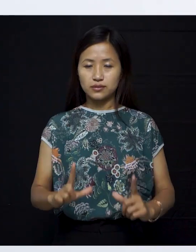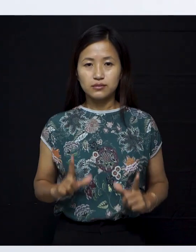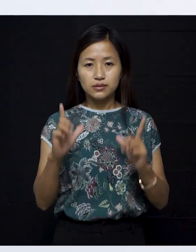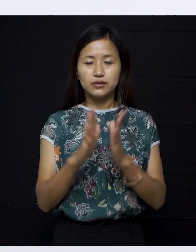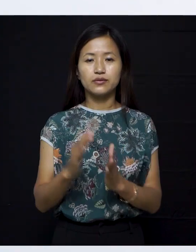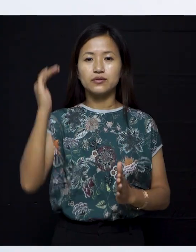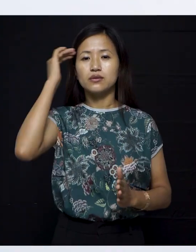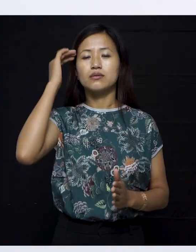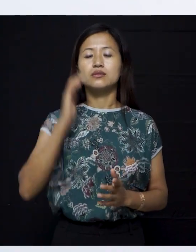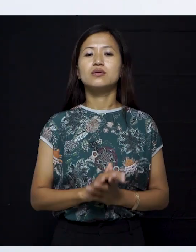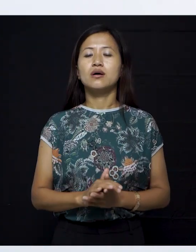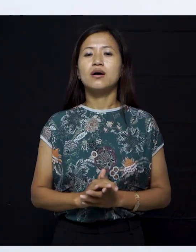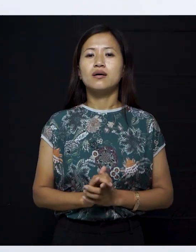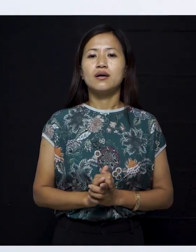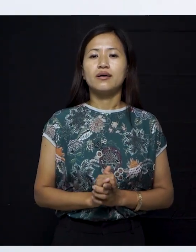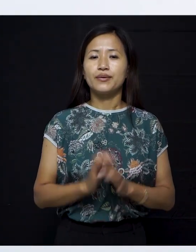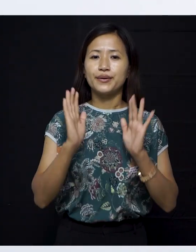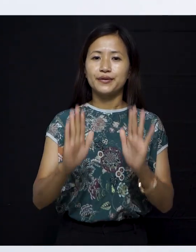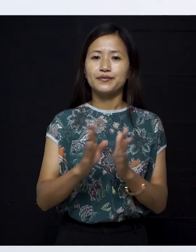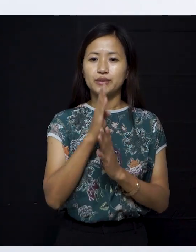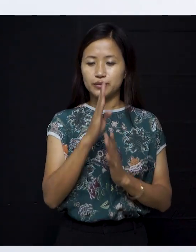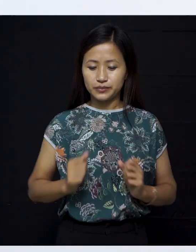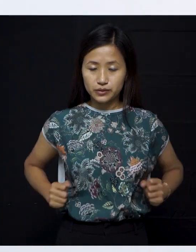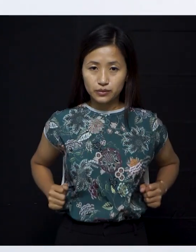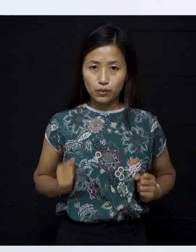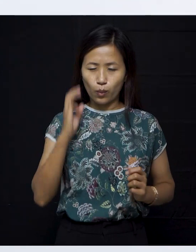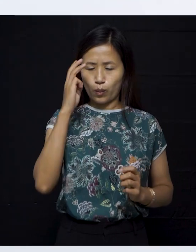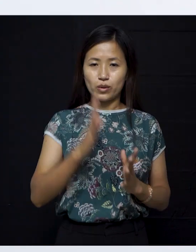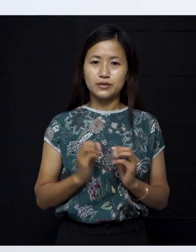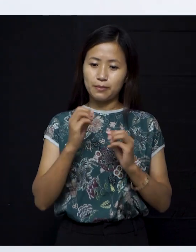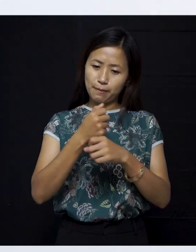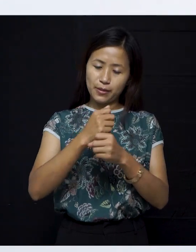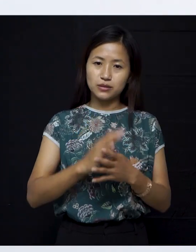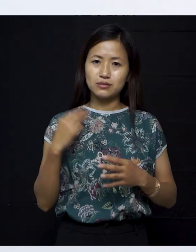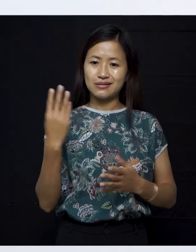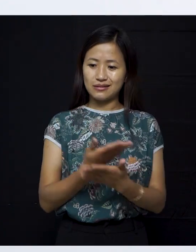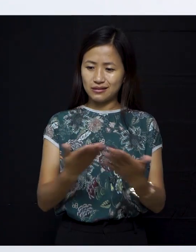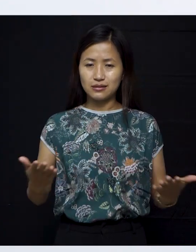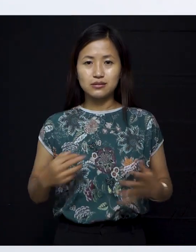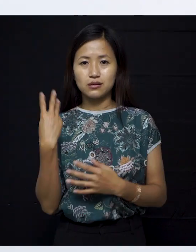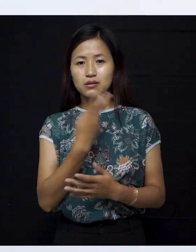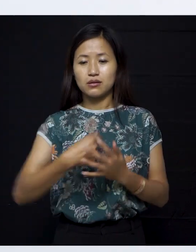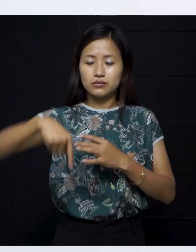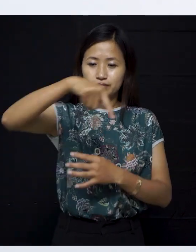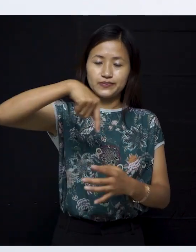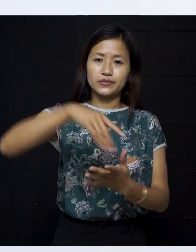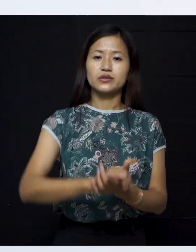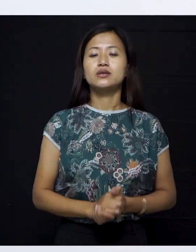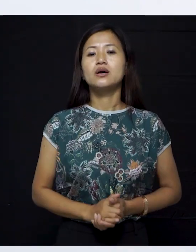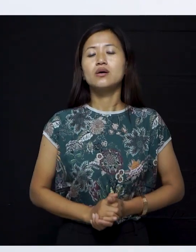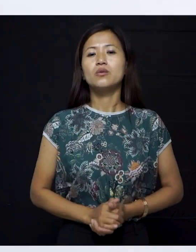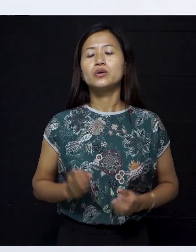we have to know that we have to be really wise in making use of the things around us, because if you use it to